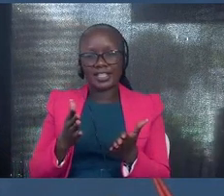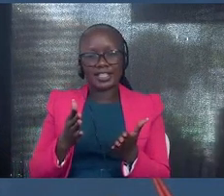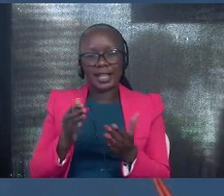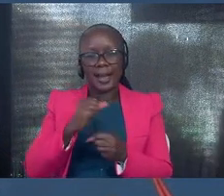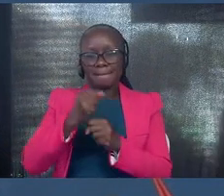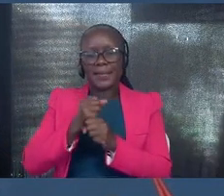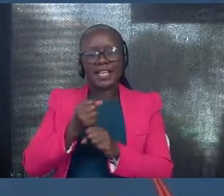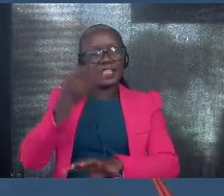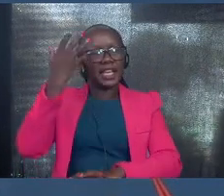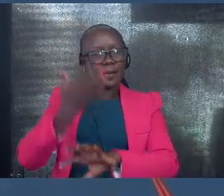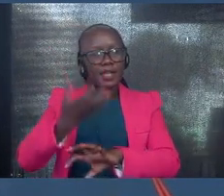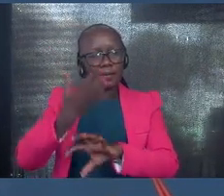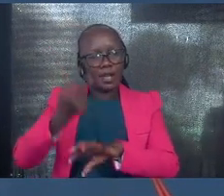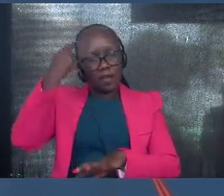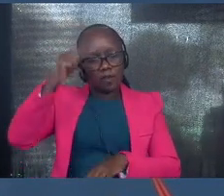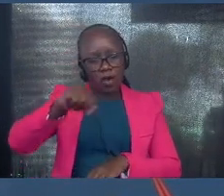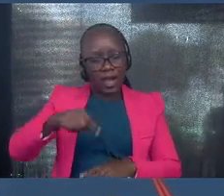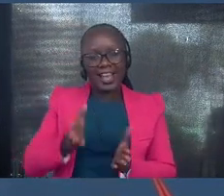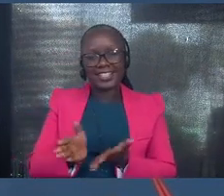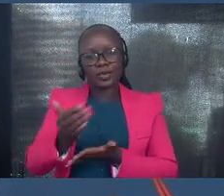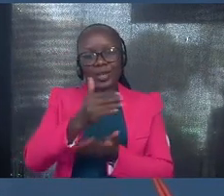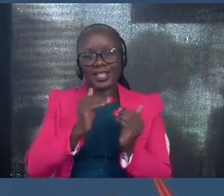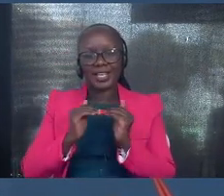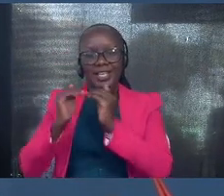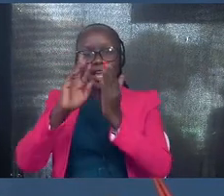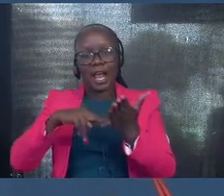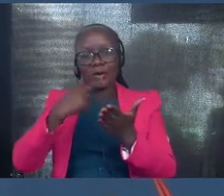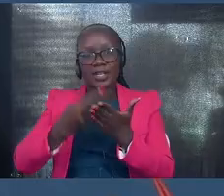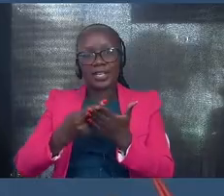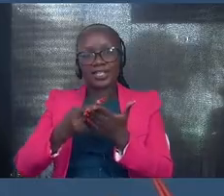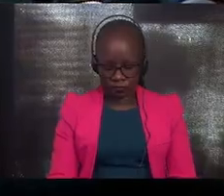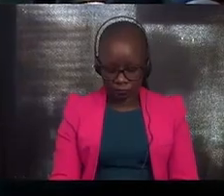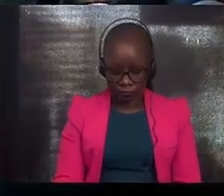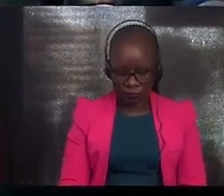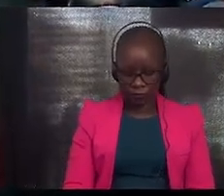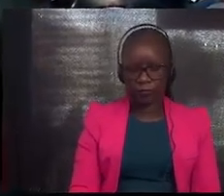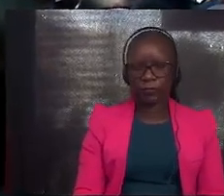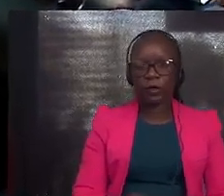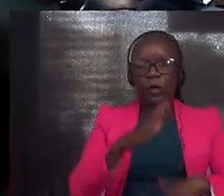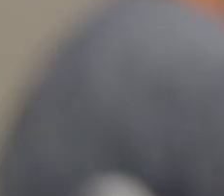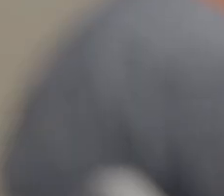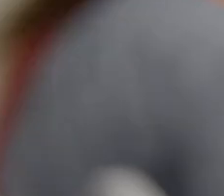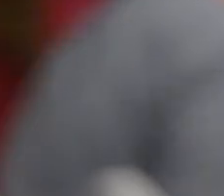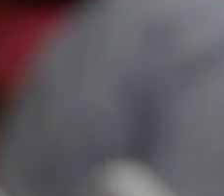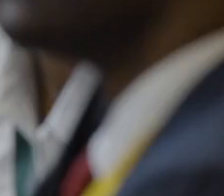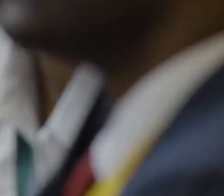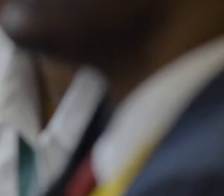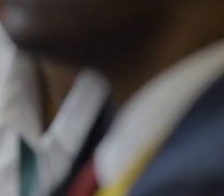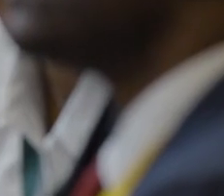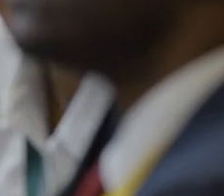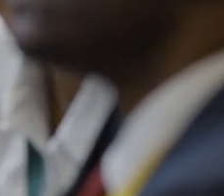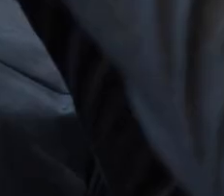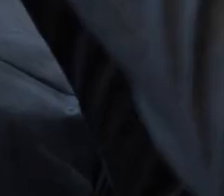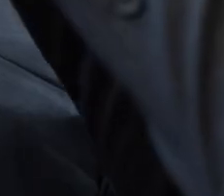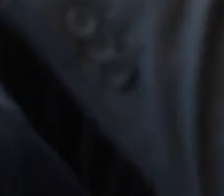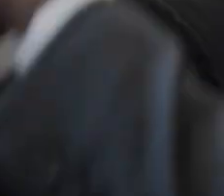making it difficult for us to raise the adequate resources to fund development. The old issue of profits, tax